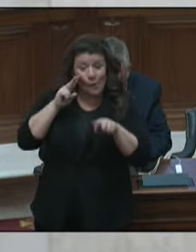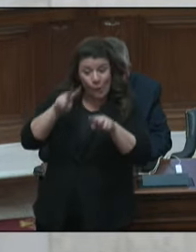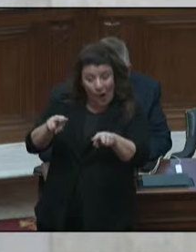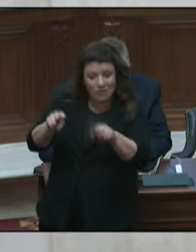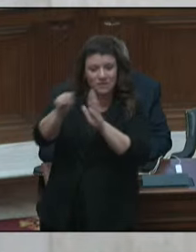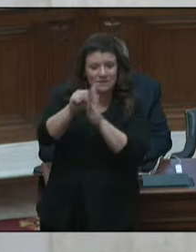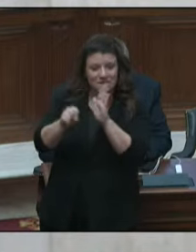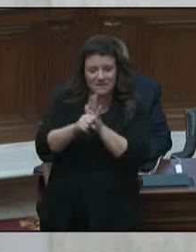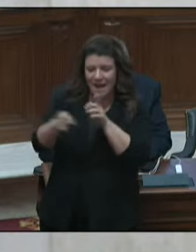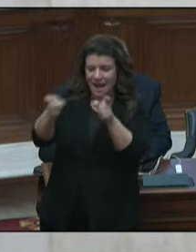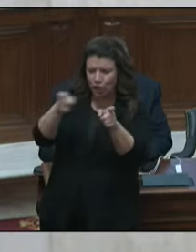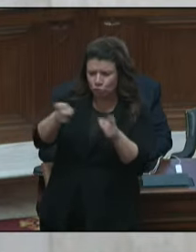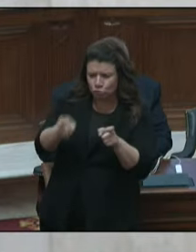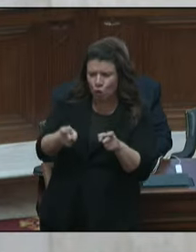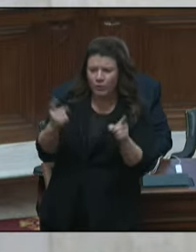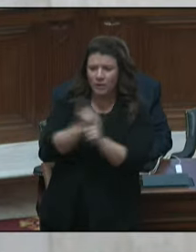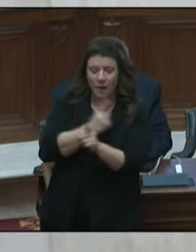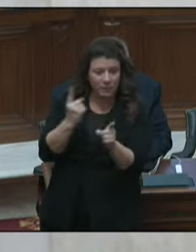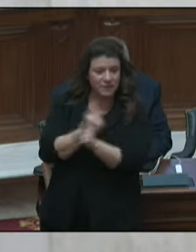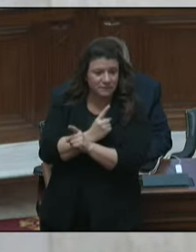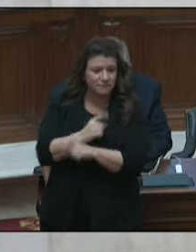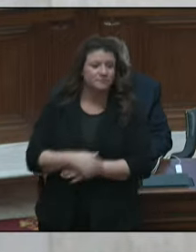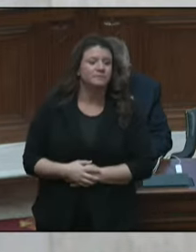store. Mind the store.